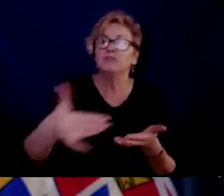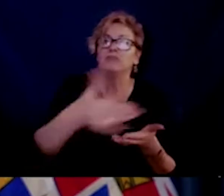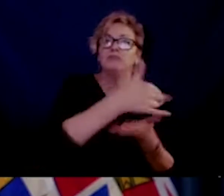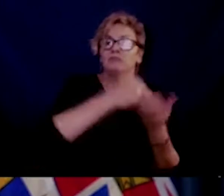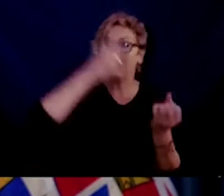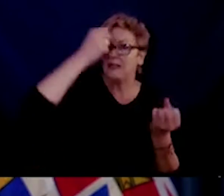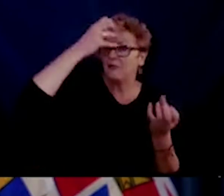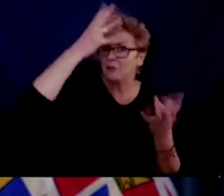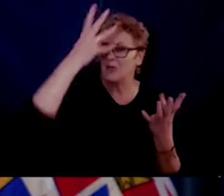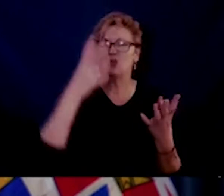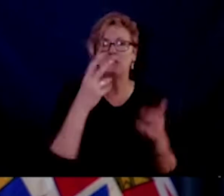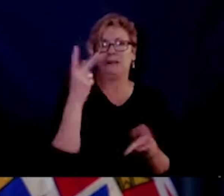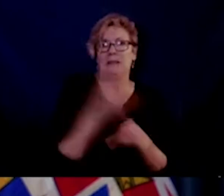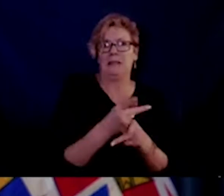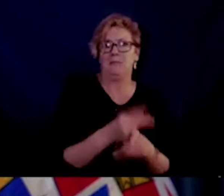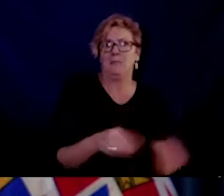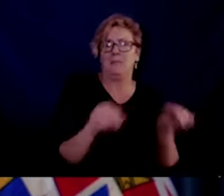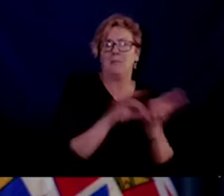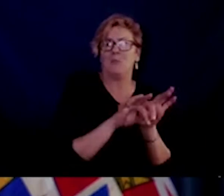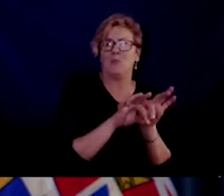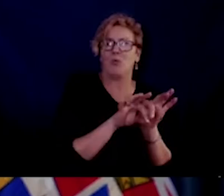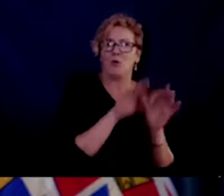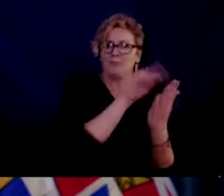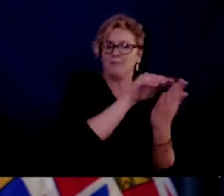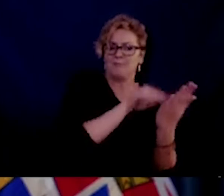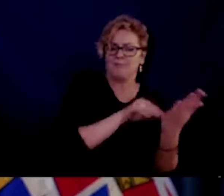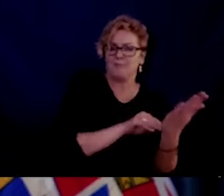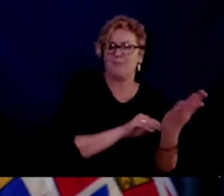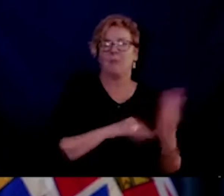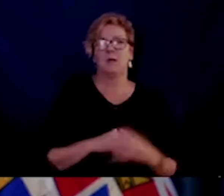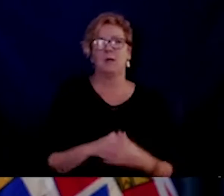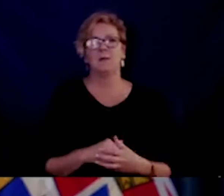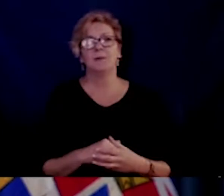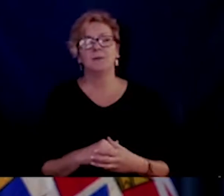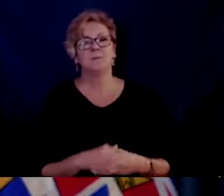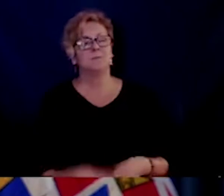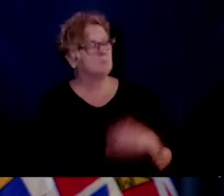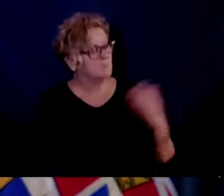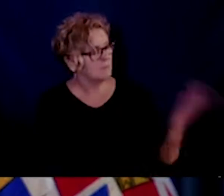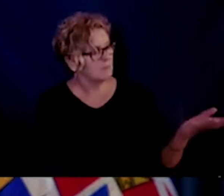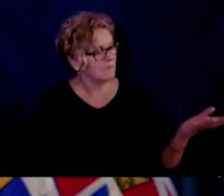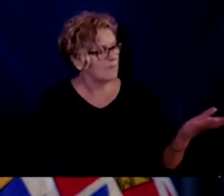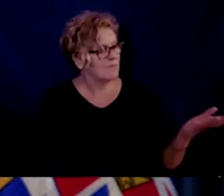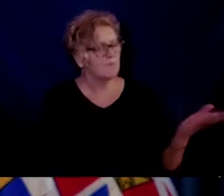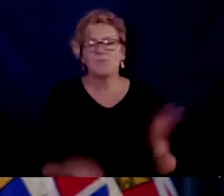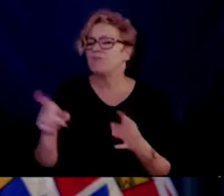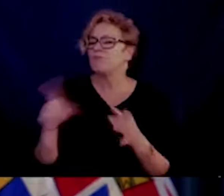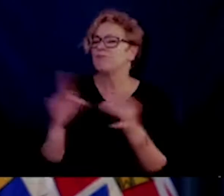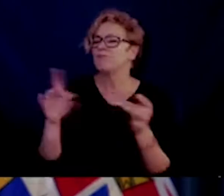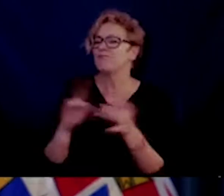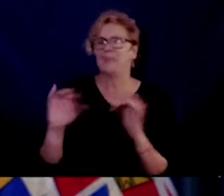under control. Keith, do you have a follow-up? Yes, in terms of enforcement, what would that look like? Are we talking